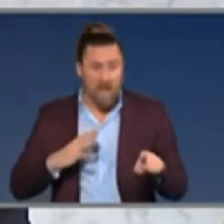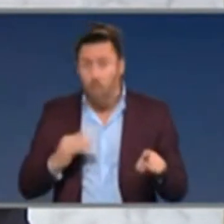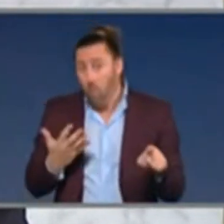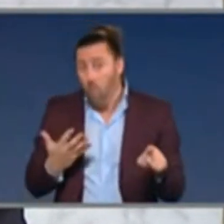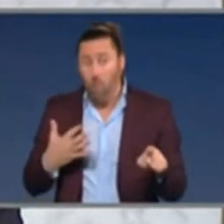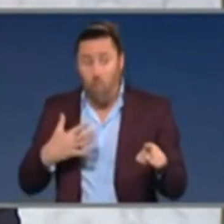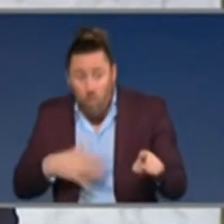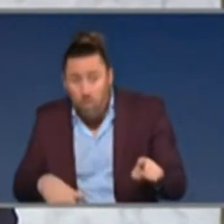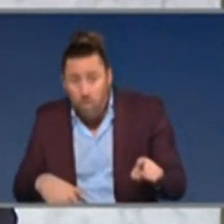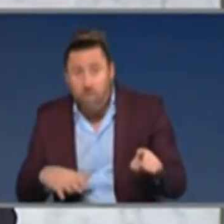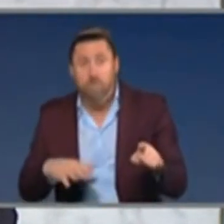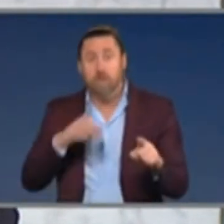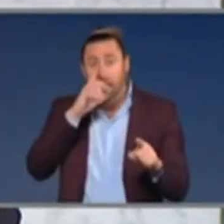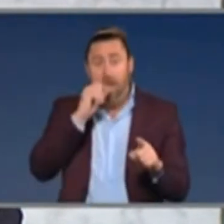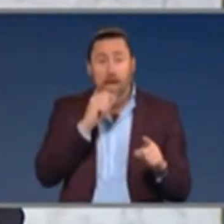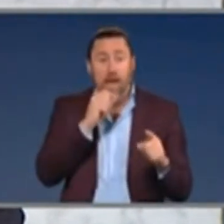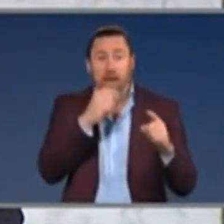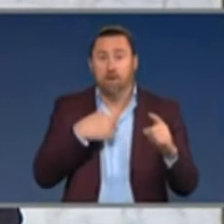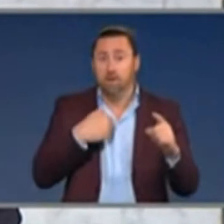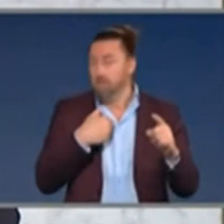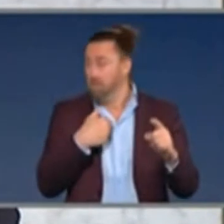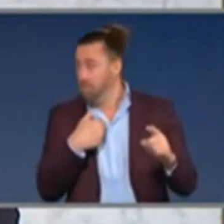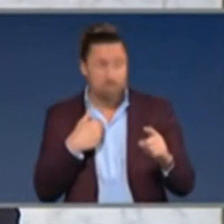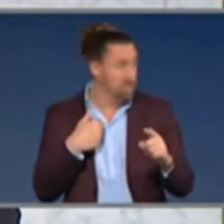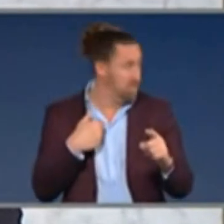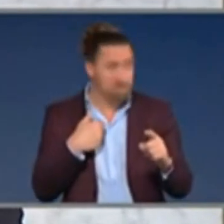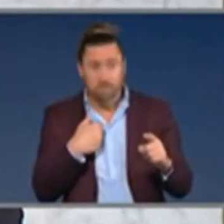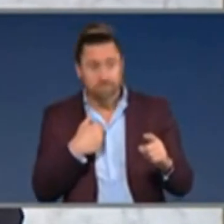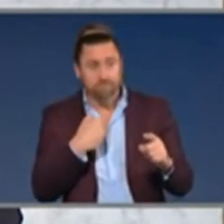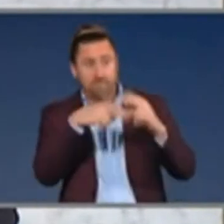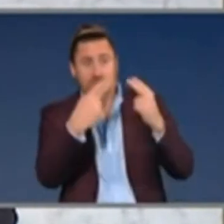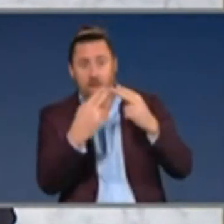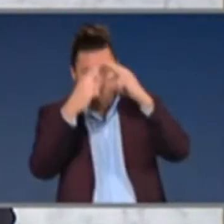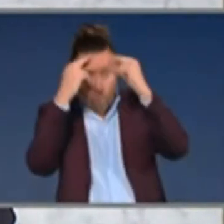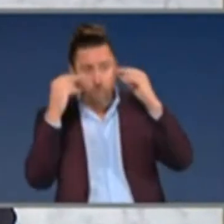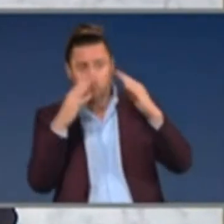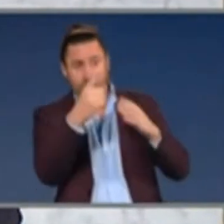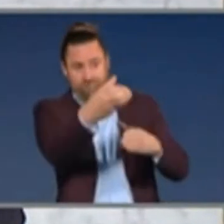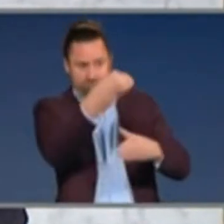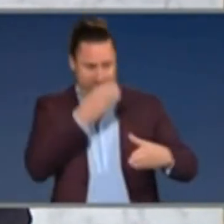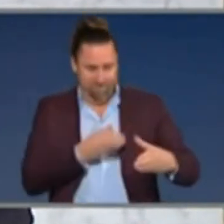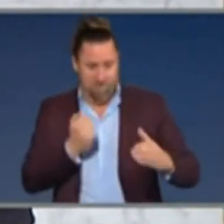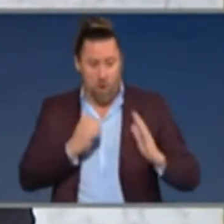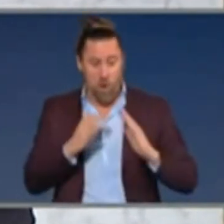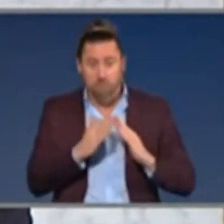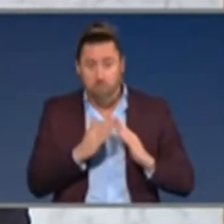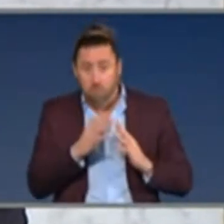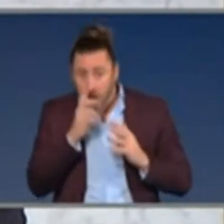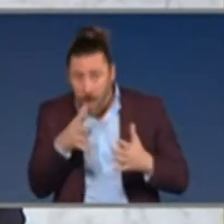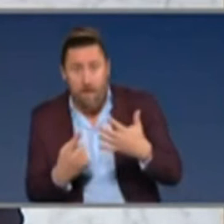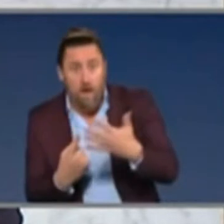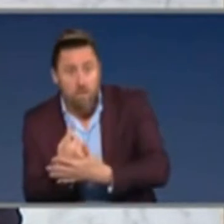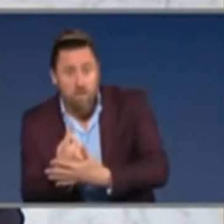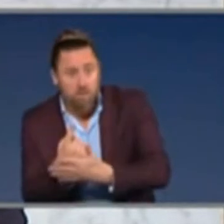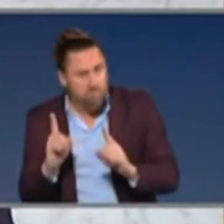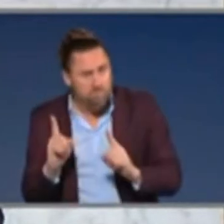need to withdraw their elderly residents from nursing homes in Victoria. There might be some support to bring them